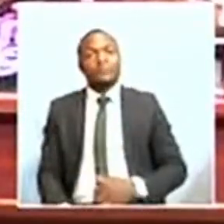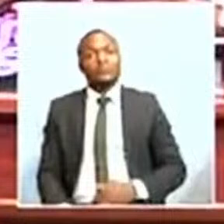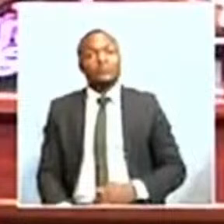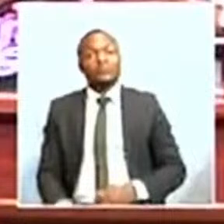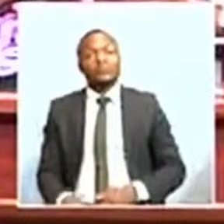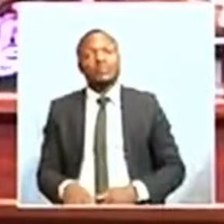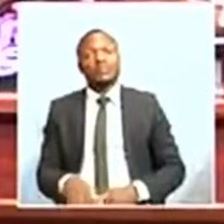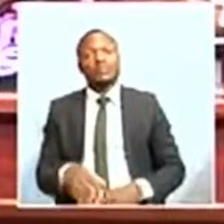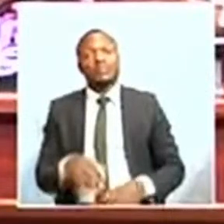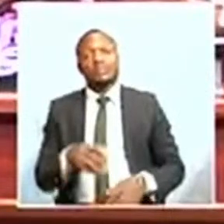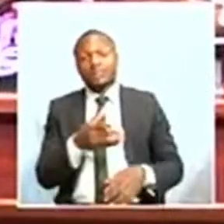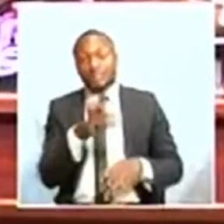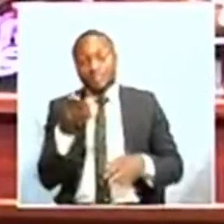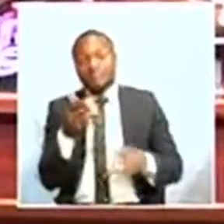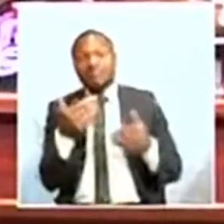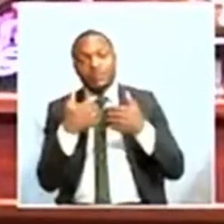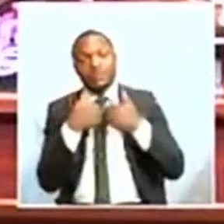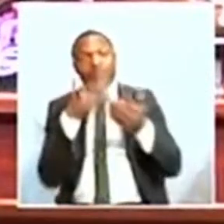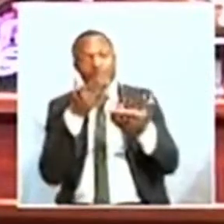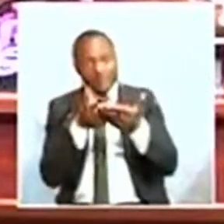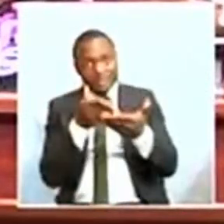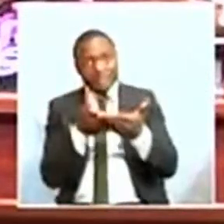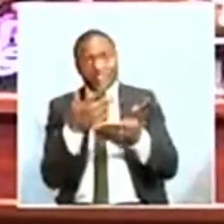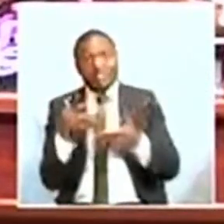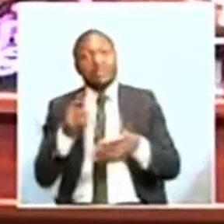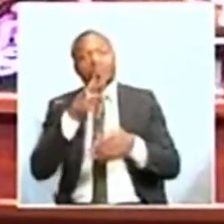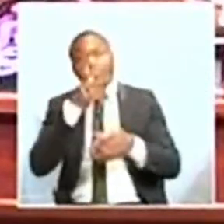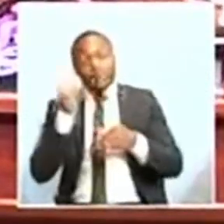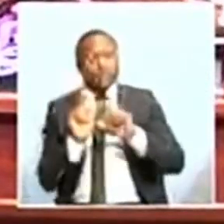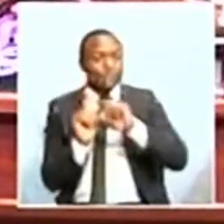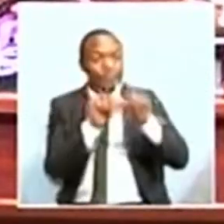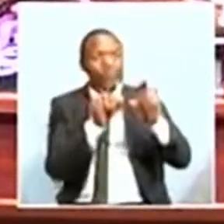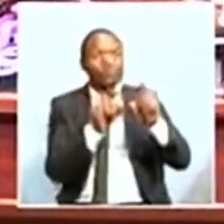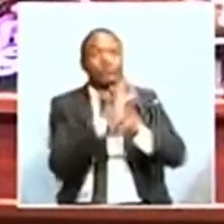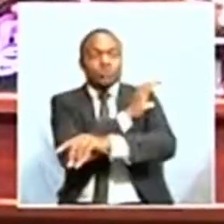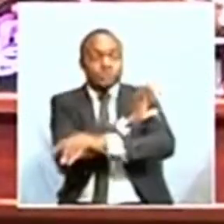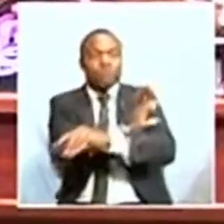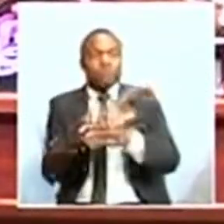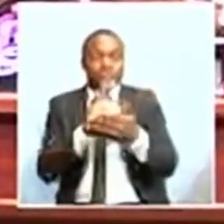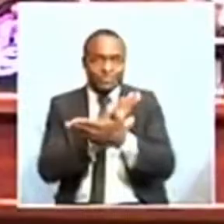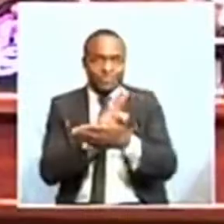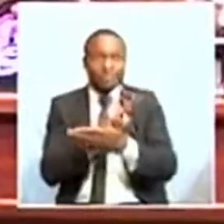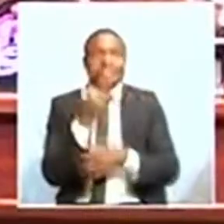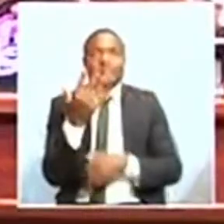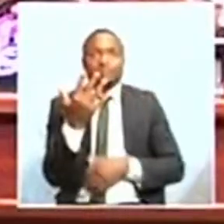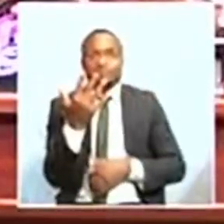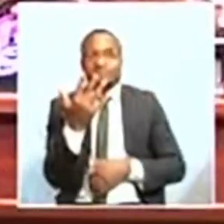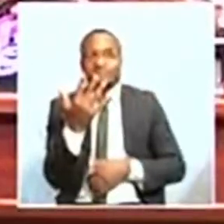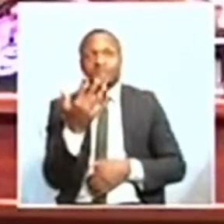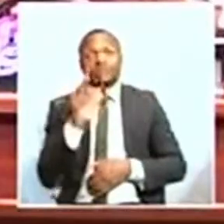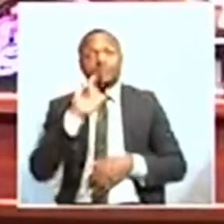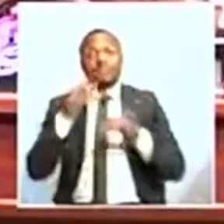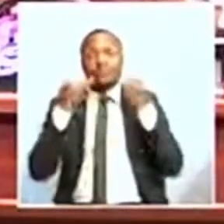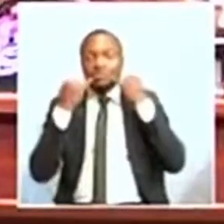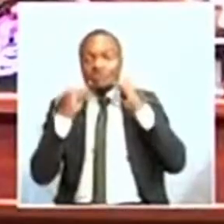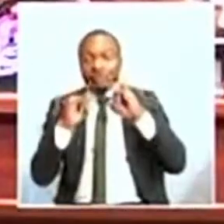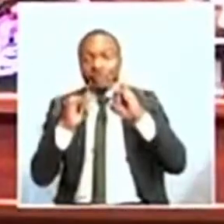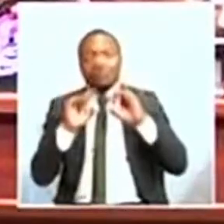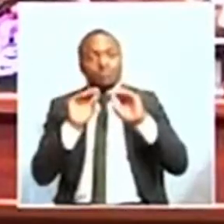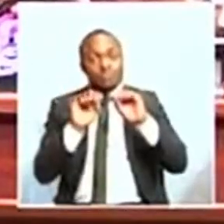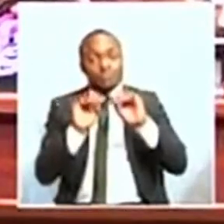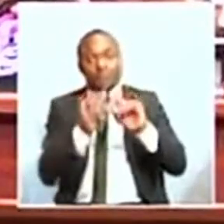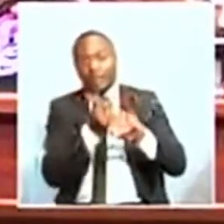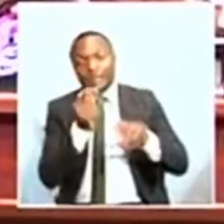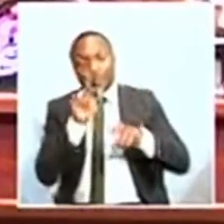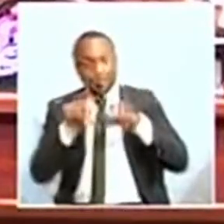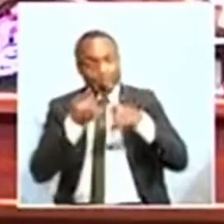you develop symptoms, seek medical advice promptly. 5. Stay informed and educate others. Stay